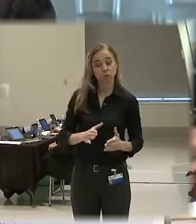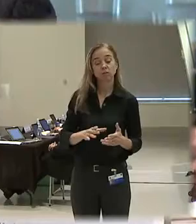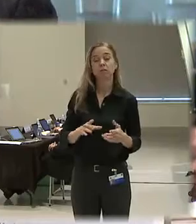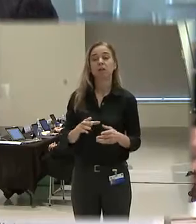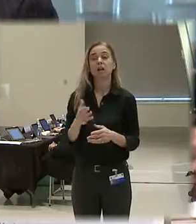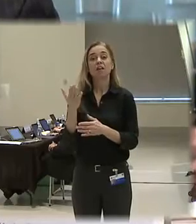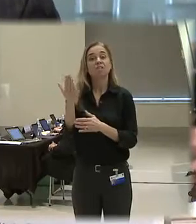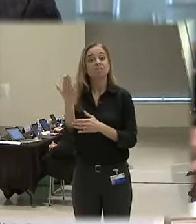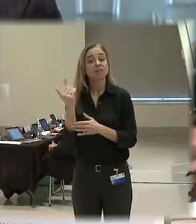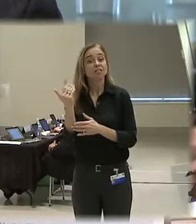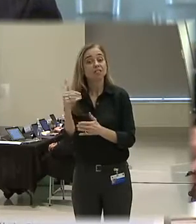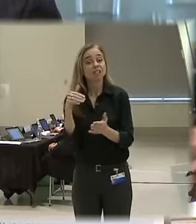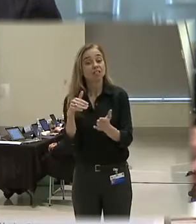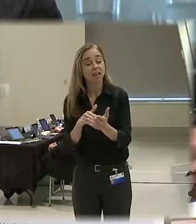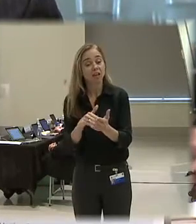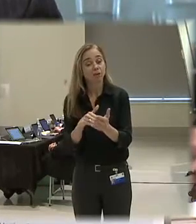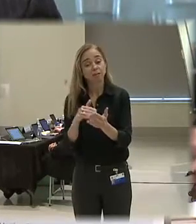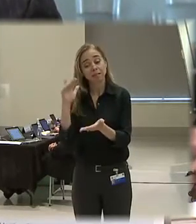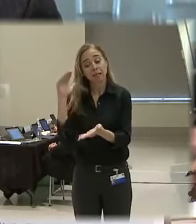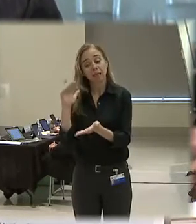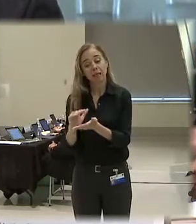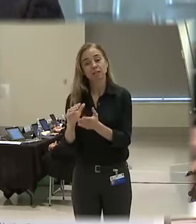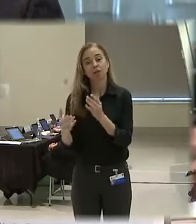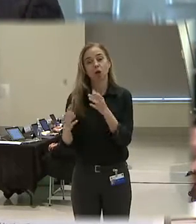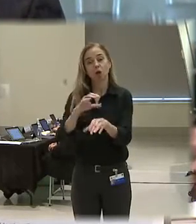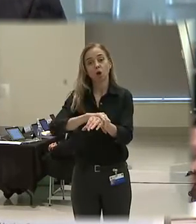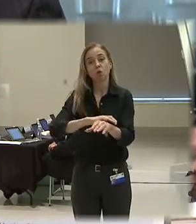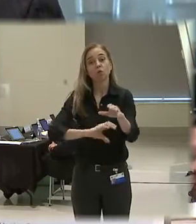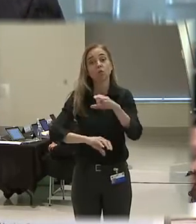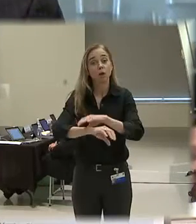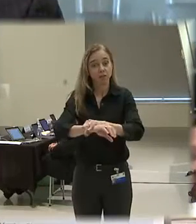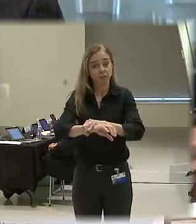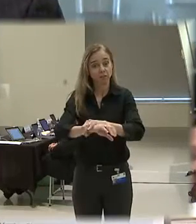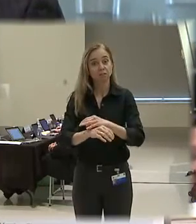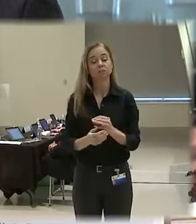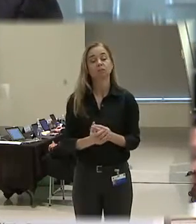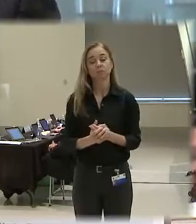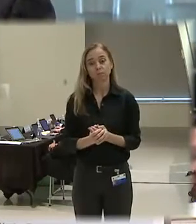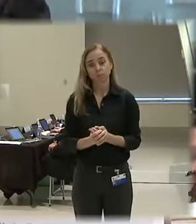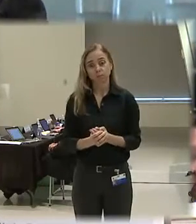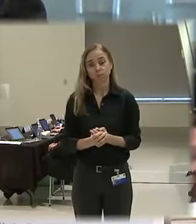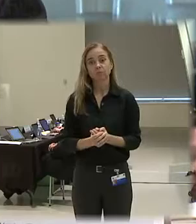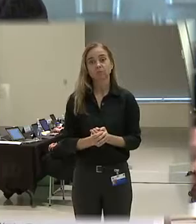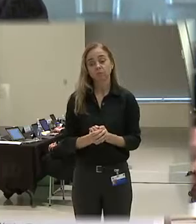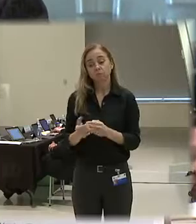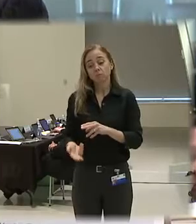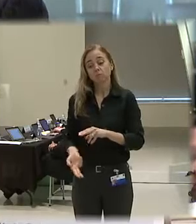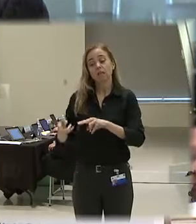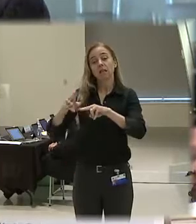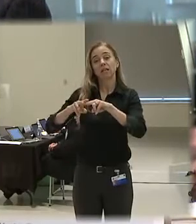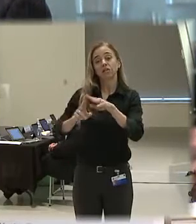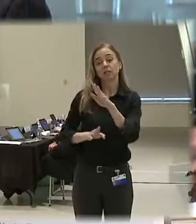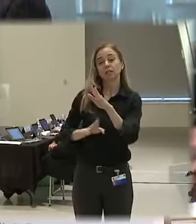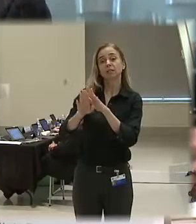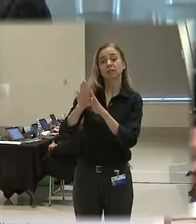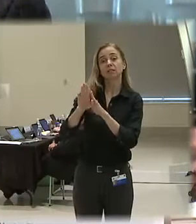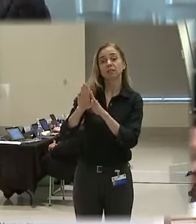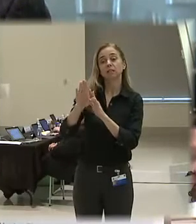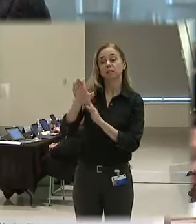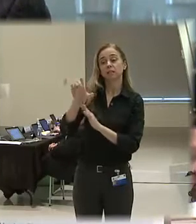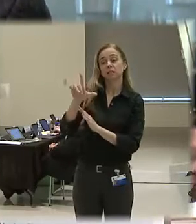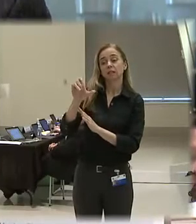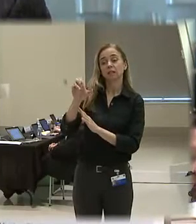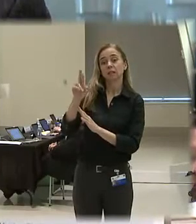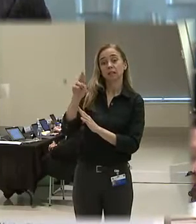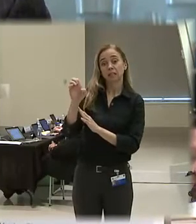made 15,000 less arrests while reducing that crime. We increased our clearance rates for our